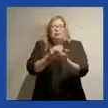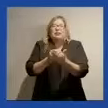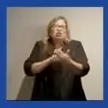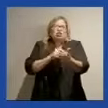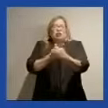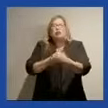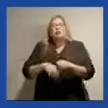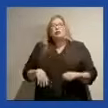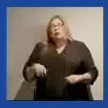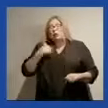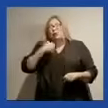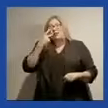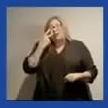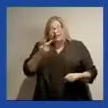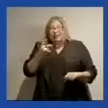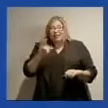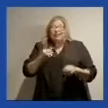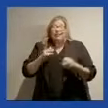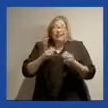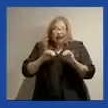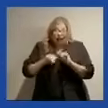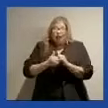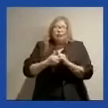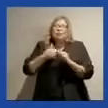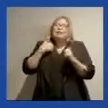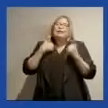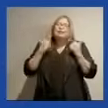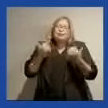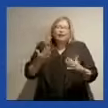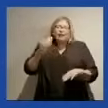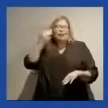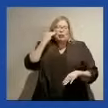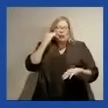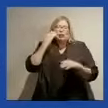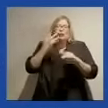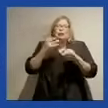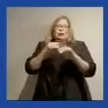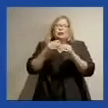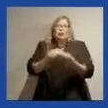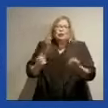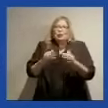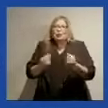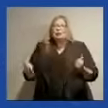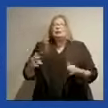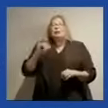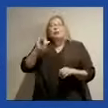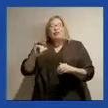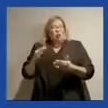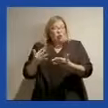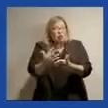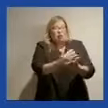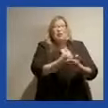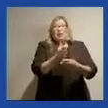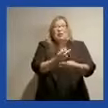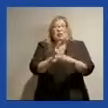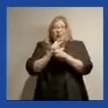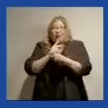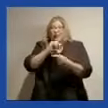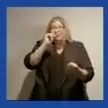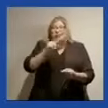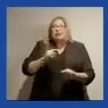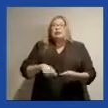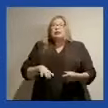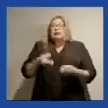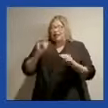see, through a series of very familiar solutions, and revenue and borrowing, delays, deferrals, issues around reductions and shifts, things